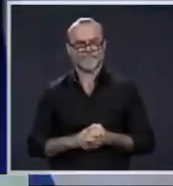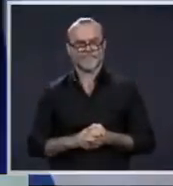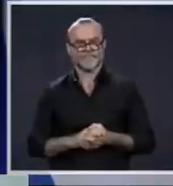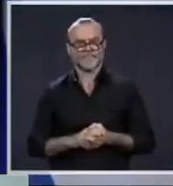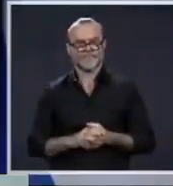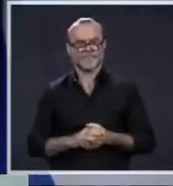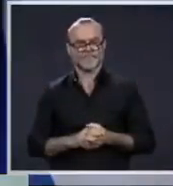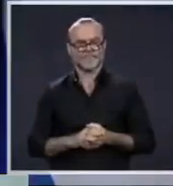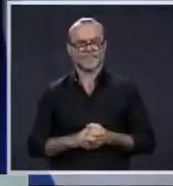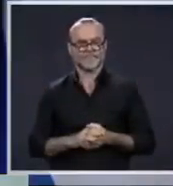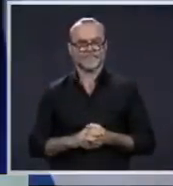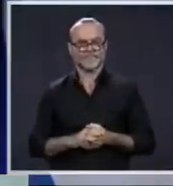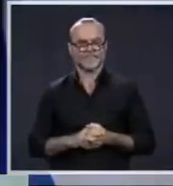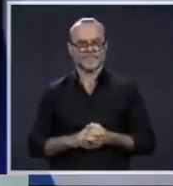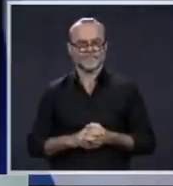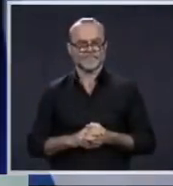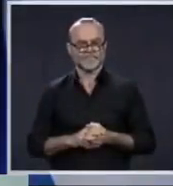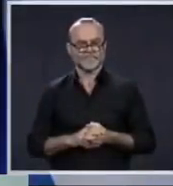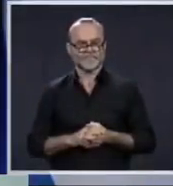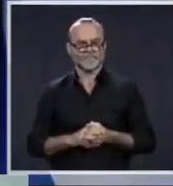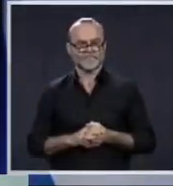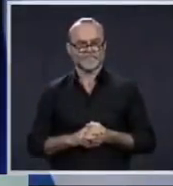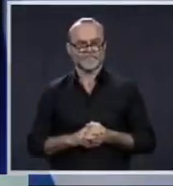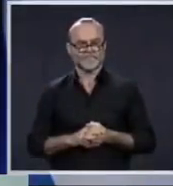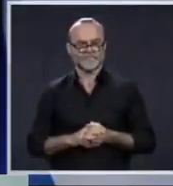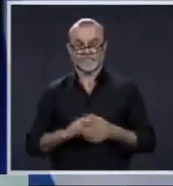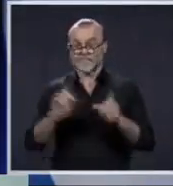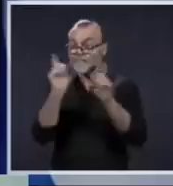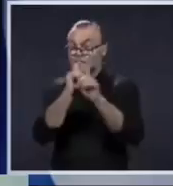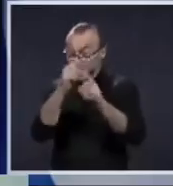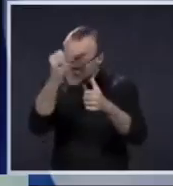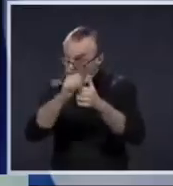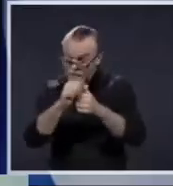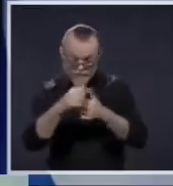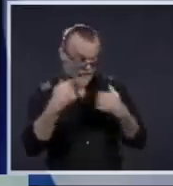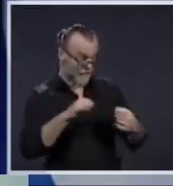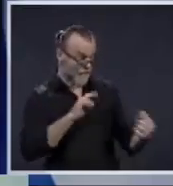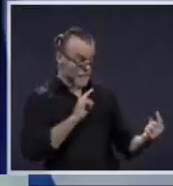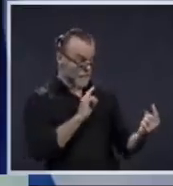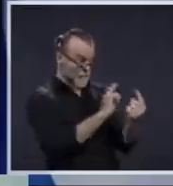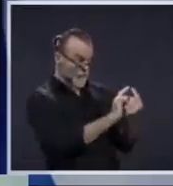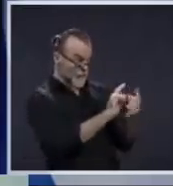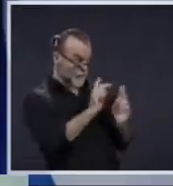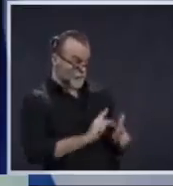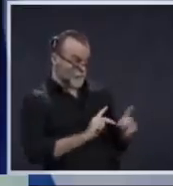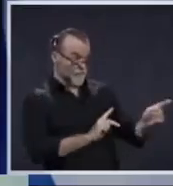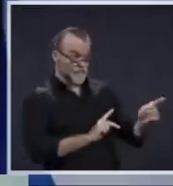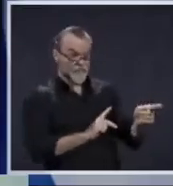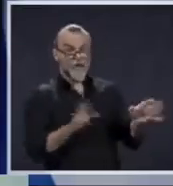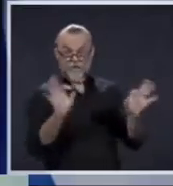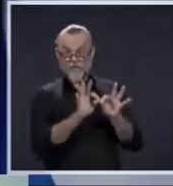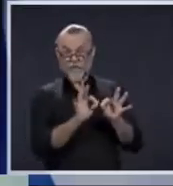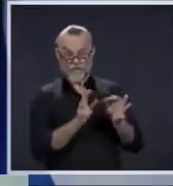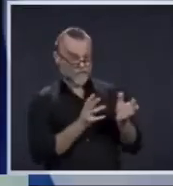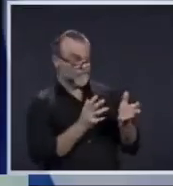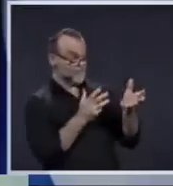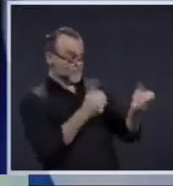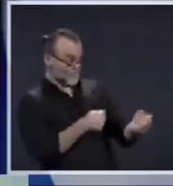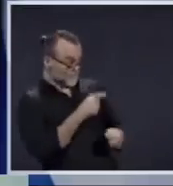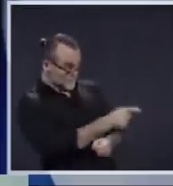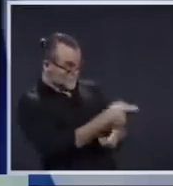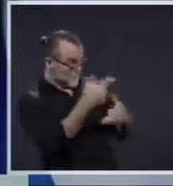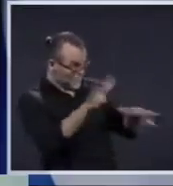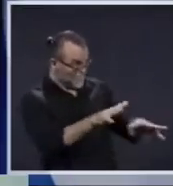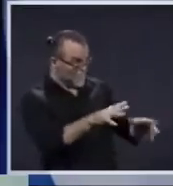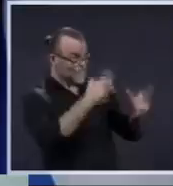There's going to be cases of, as we do have more people getting in contact, as the virus haven't disappeared